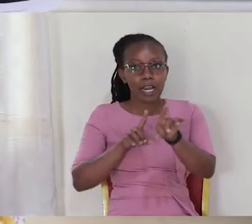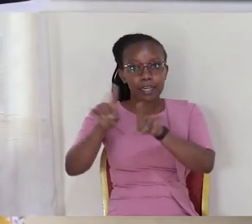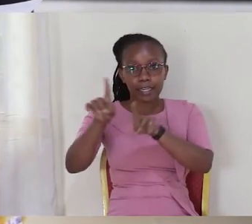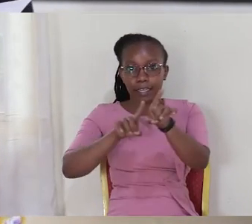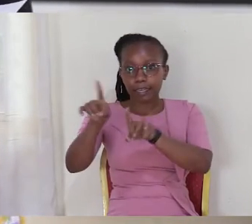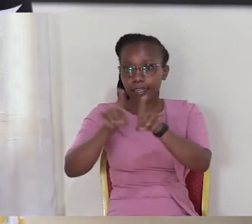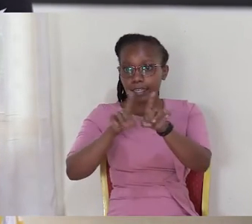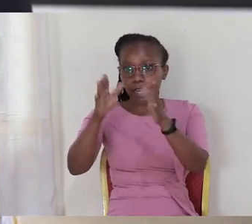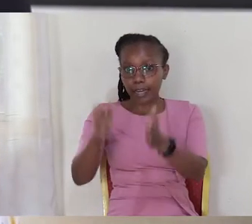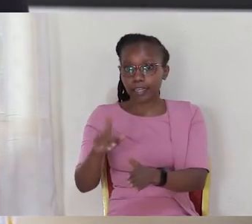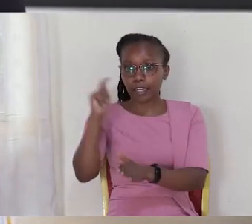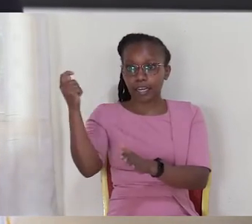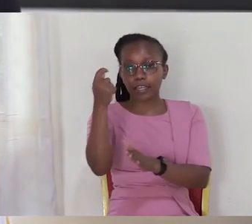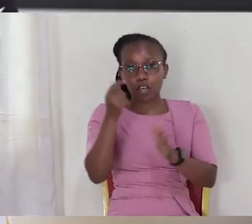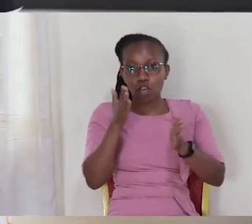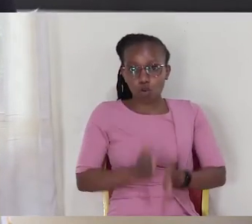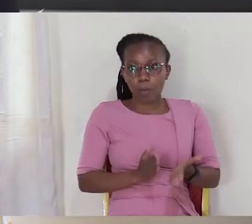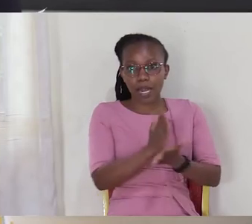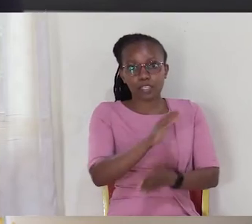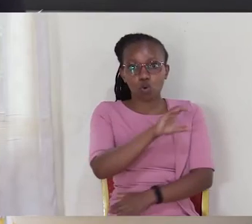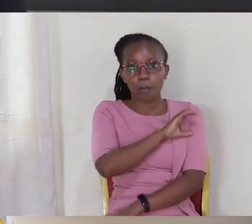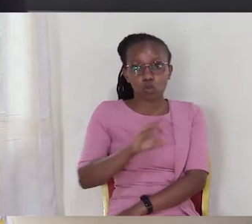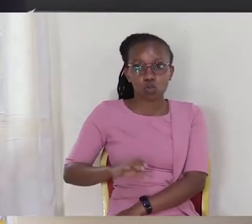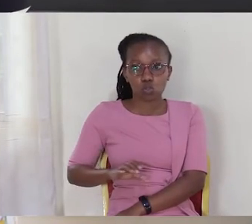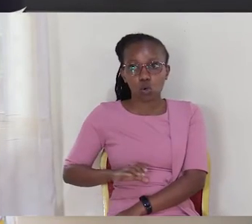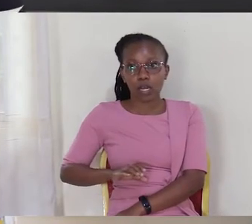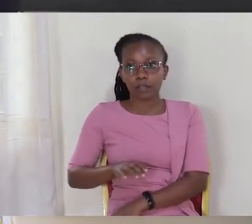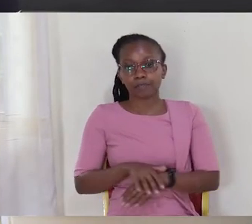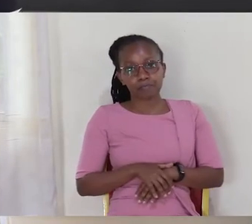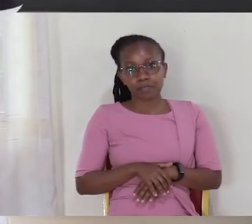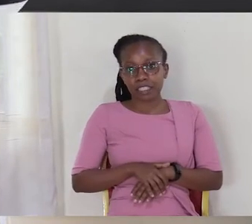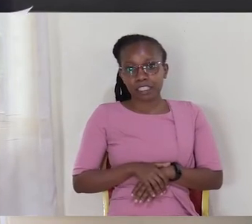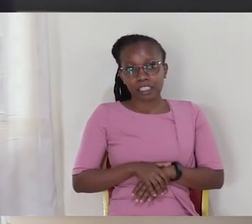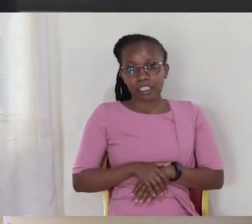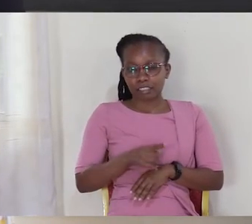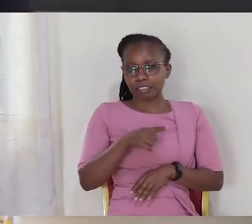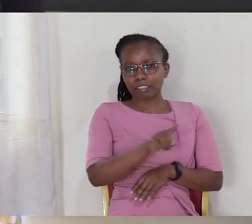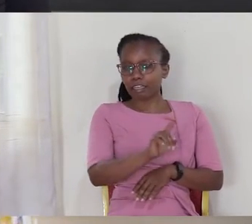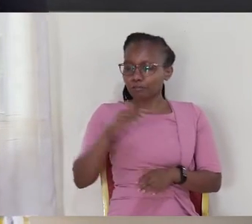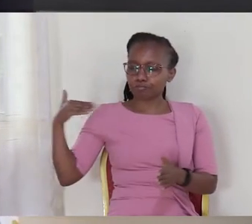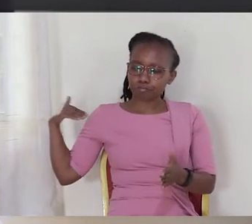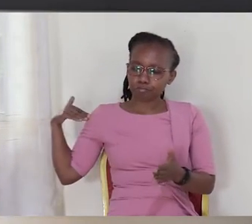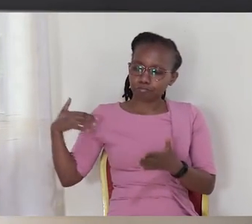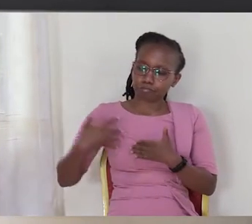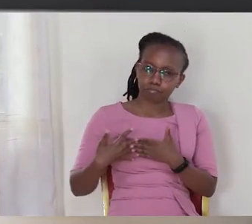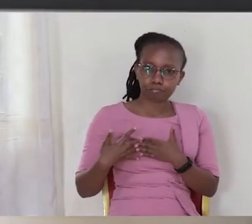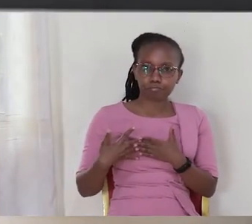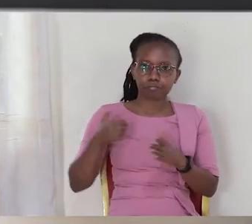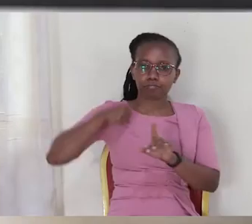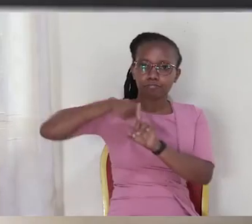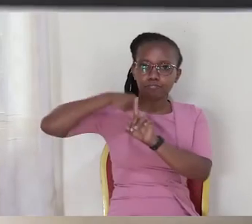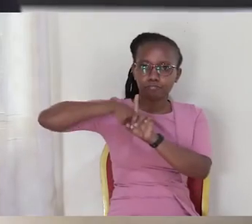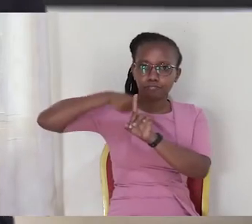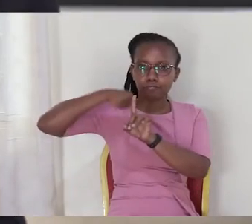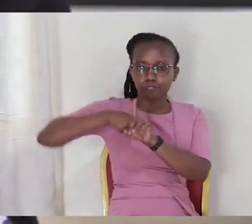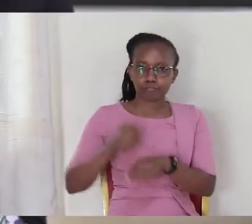director of Kenya Human Rights Commission. He's been in this struggle for a long time. He's been part of